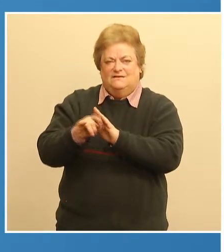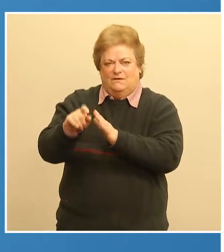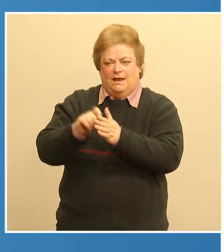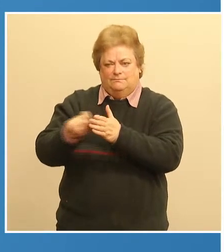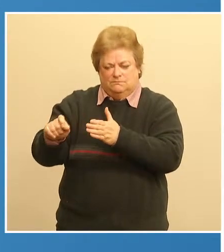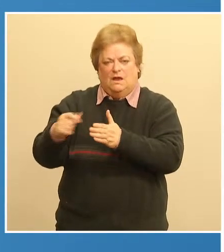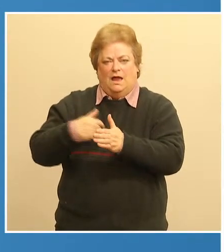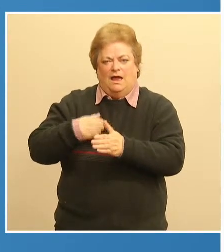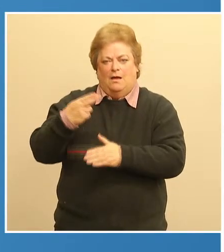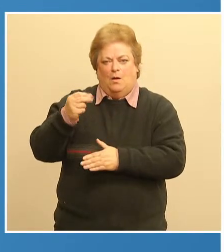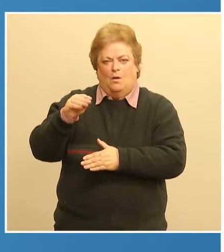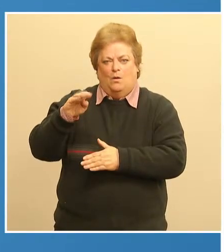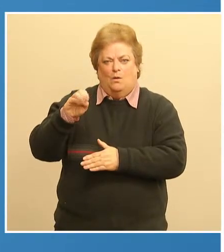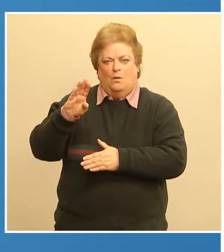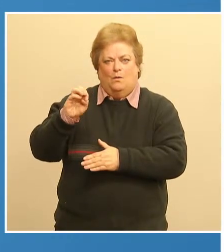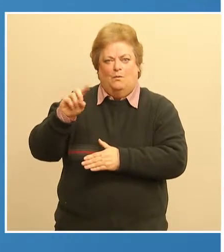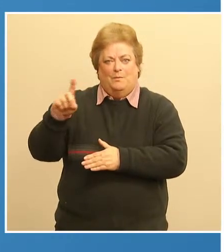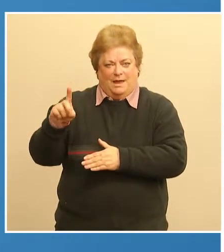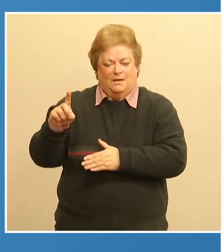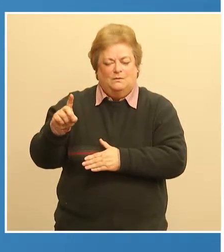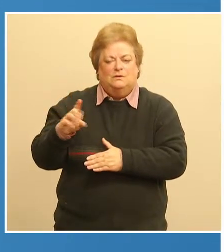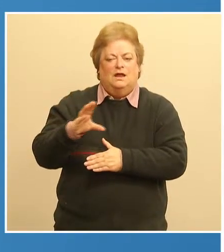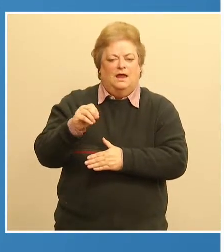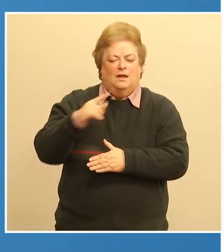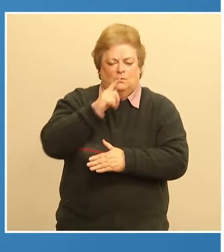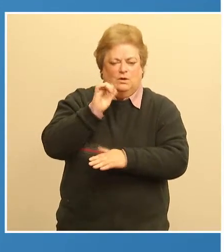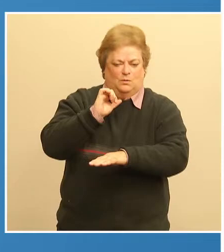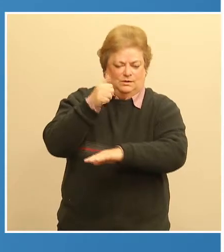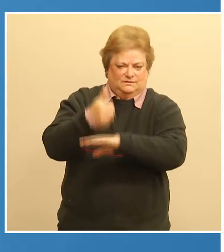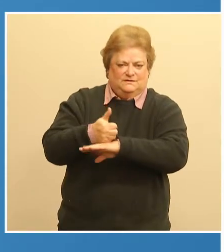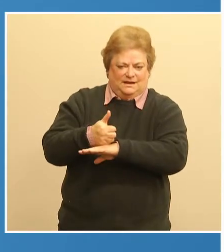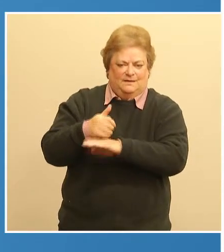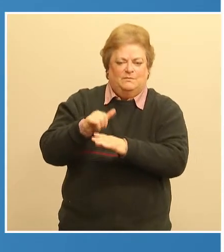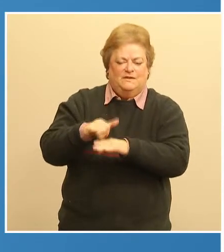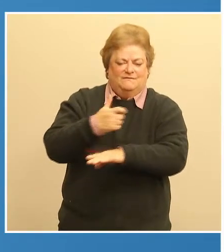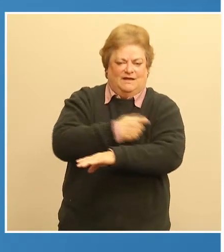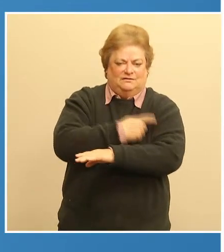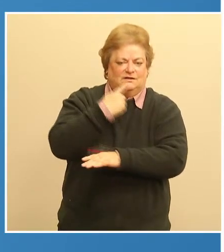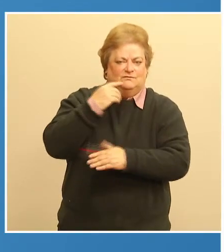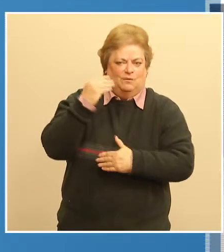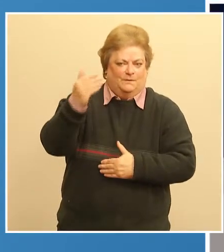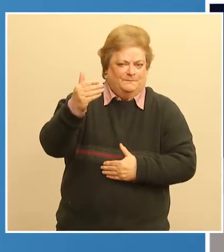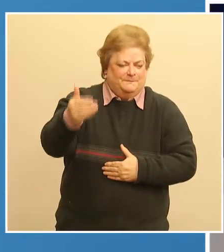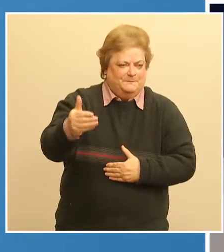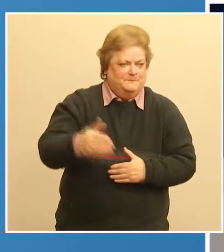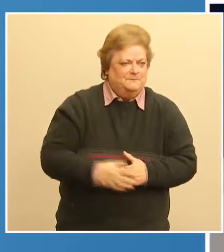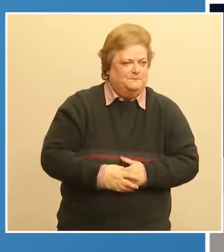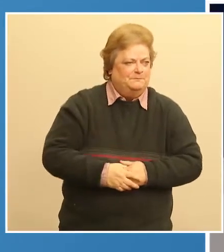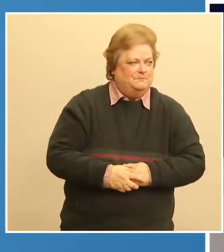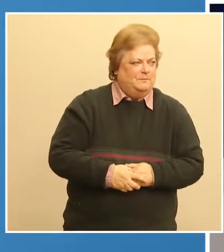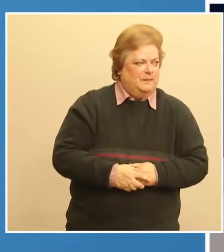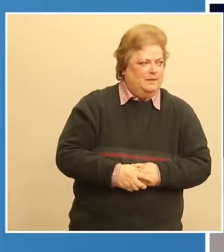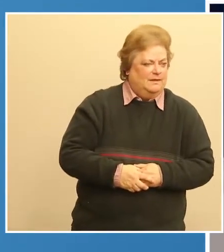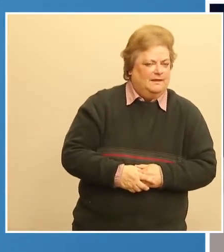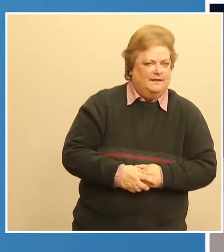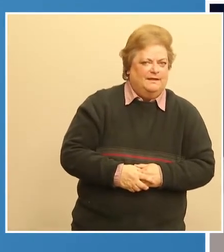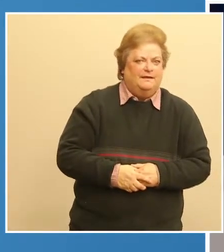we'll work with you to get set up for that vaccination in the coming weeks.